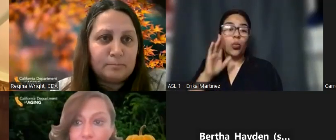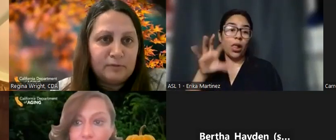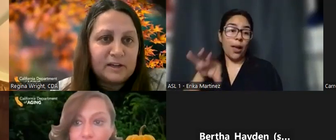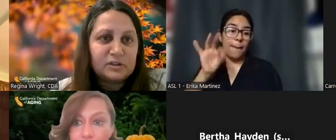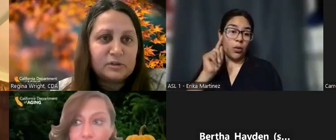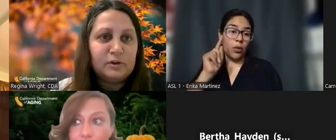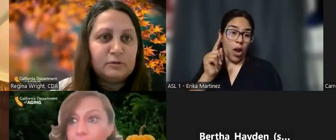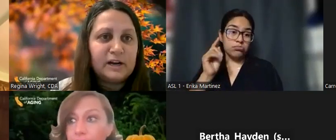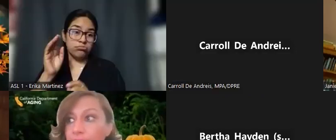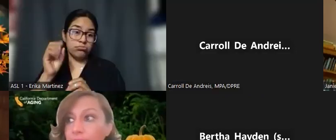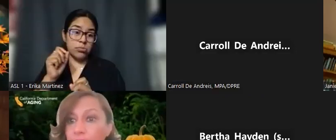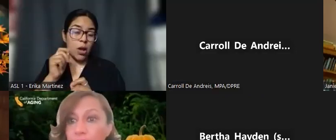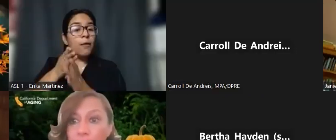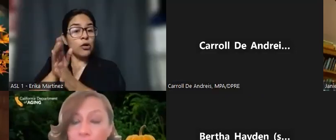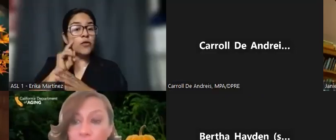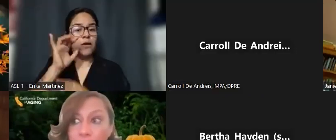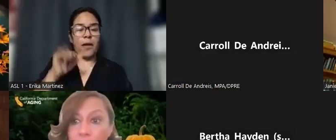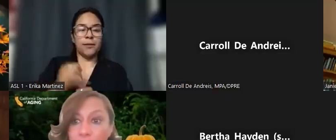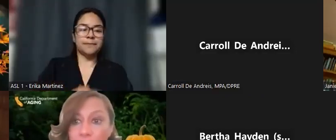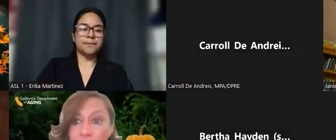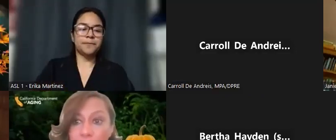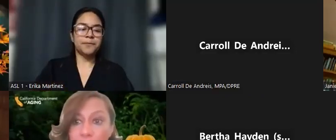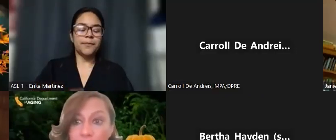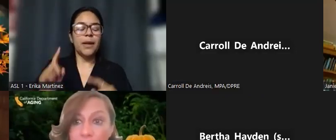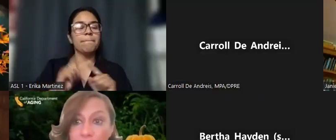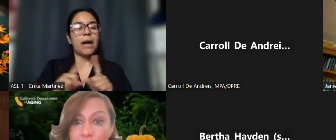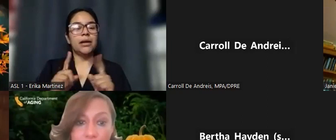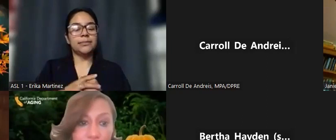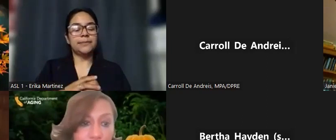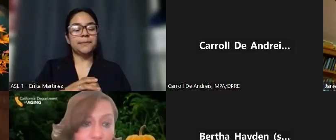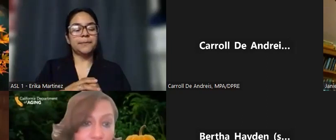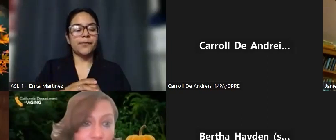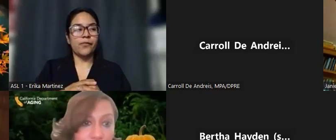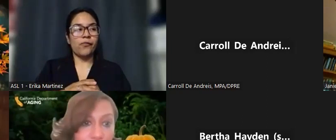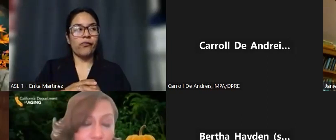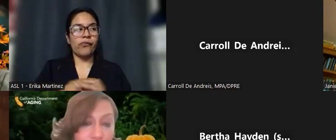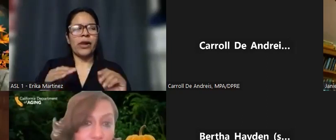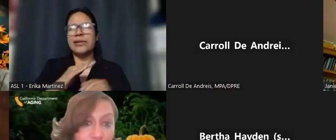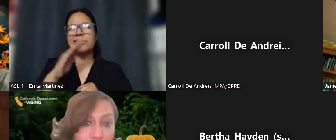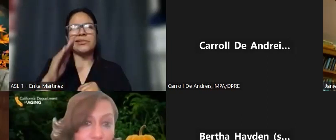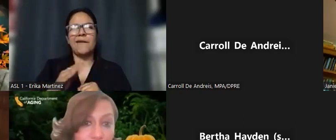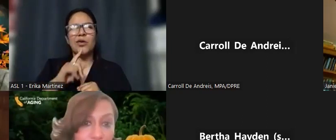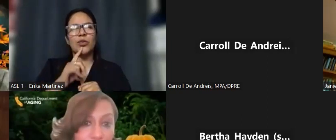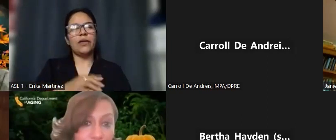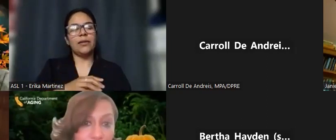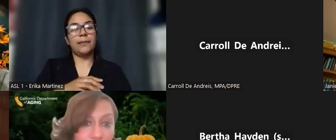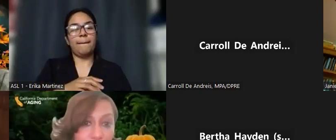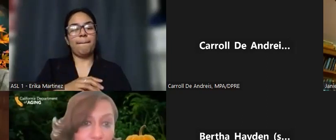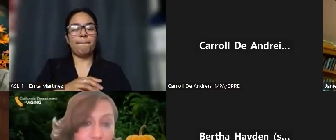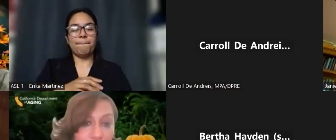a private professional fiduciary. But there's never,